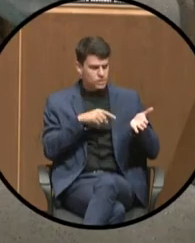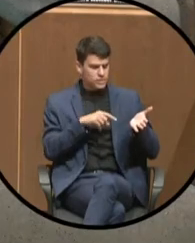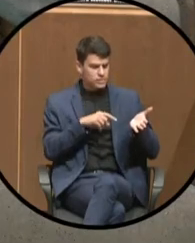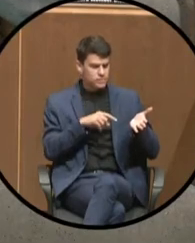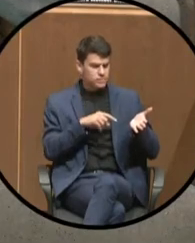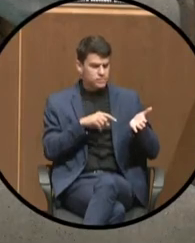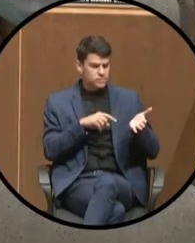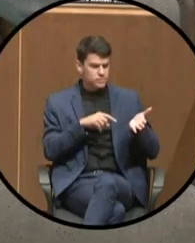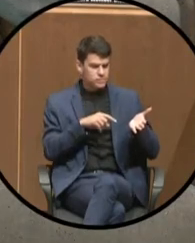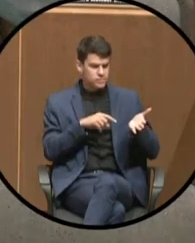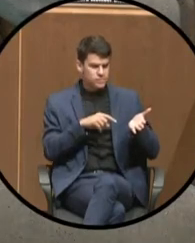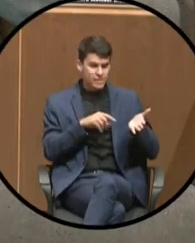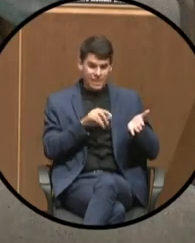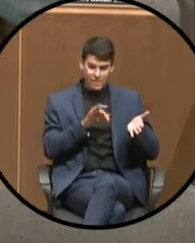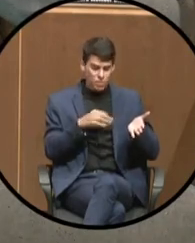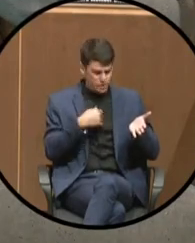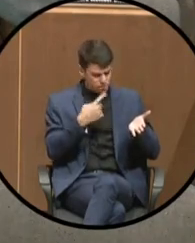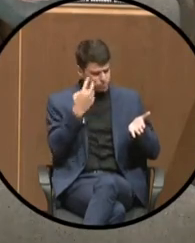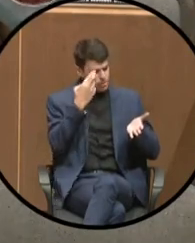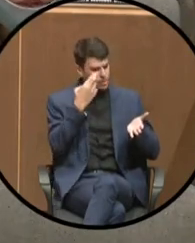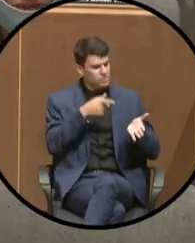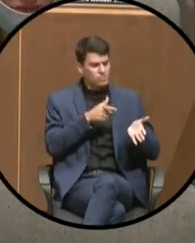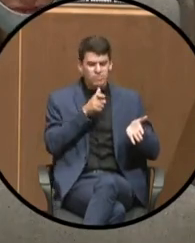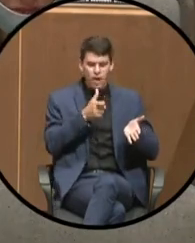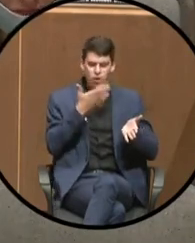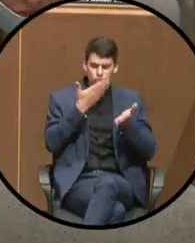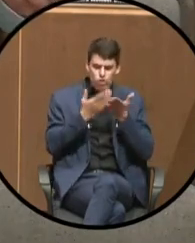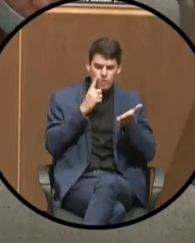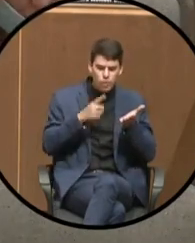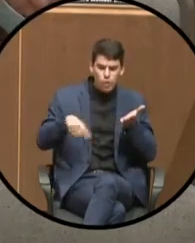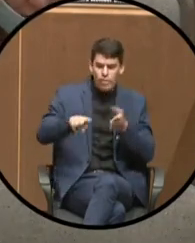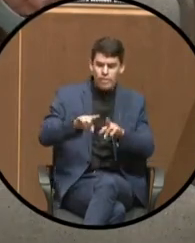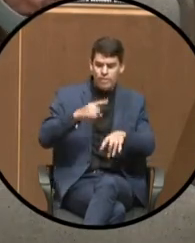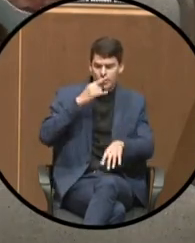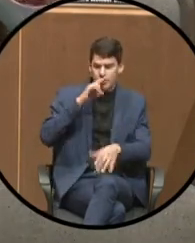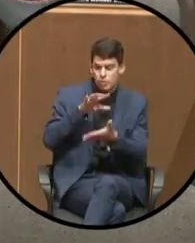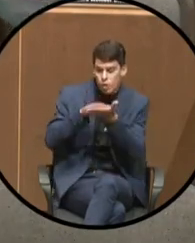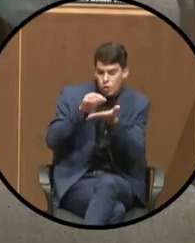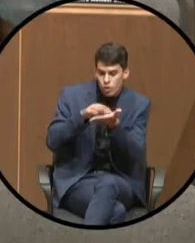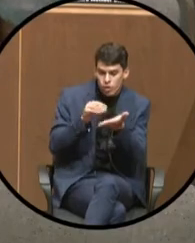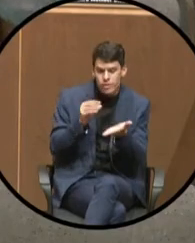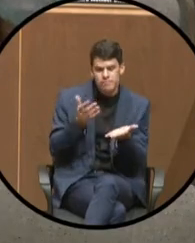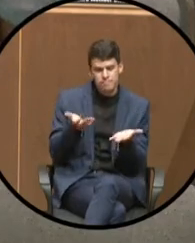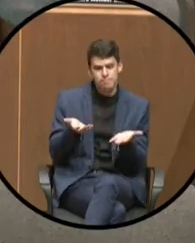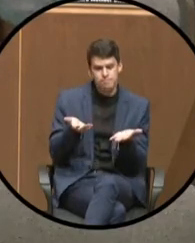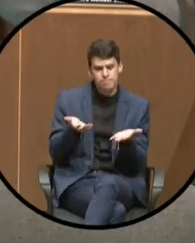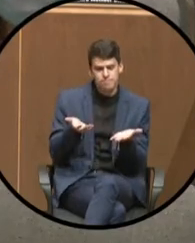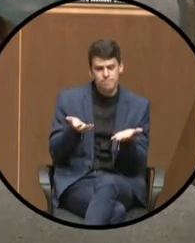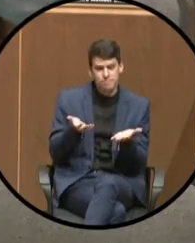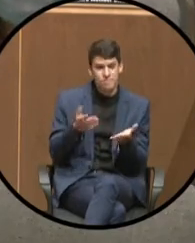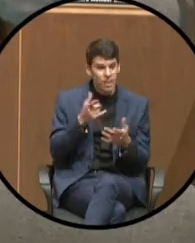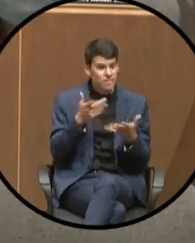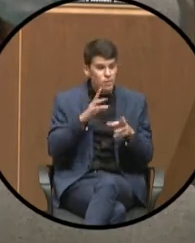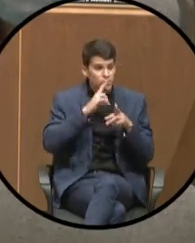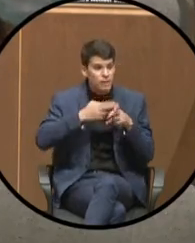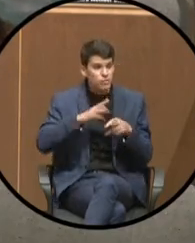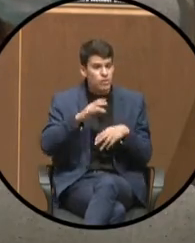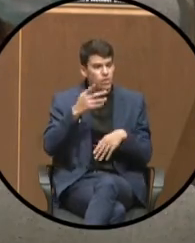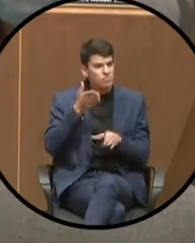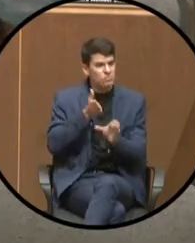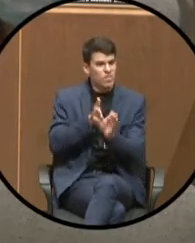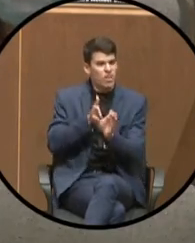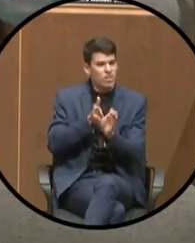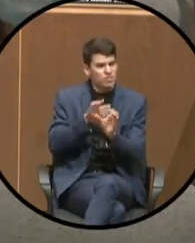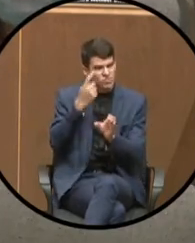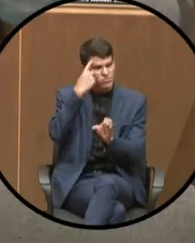not fruitful for their learning and their overall development down the road. And I mentioned last meeting about the psychology of it.